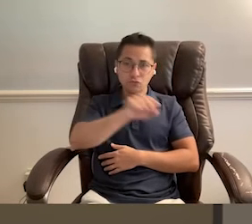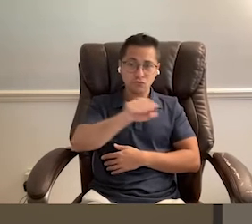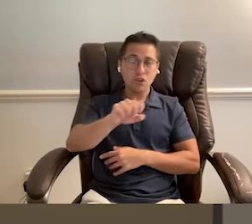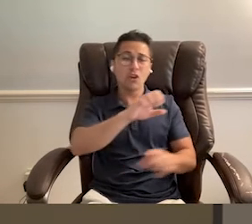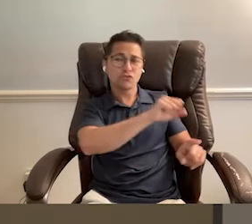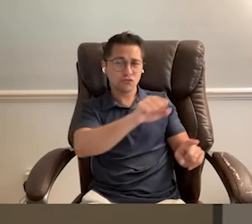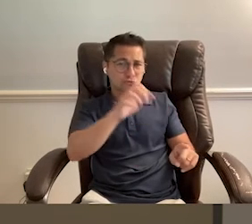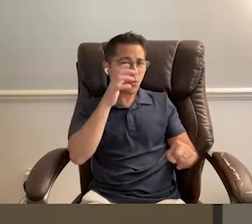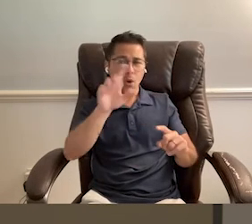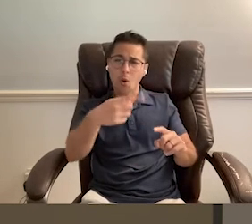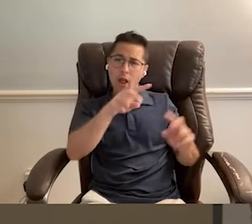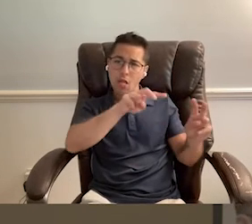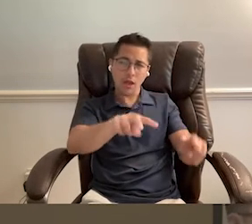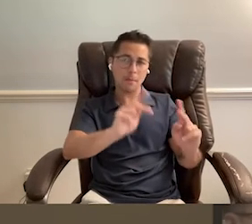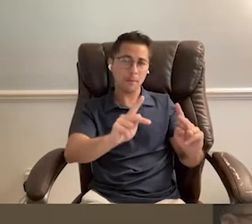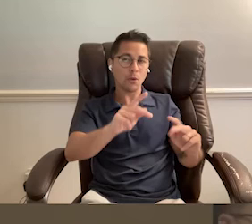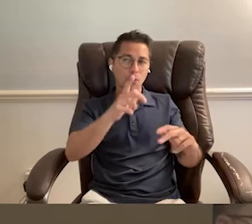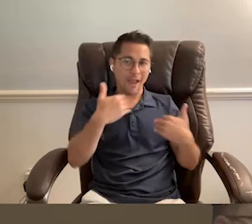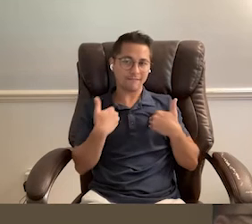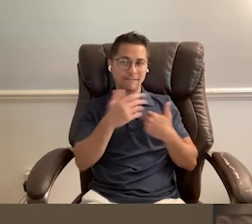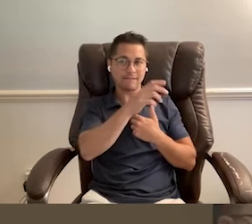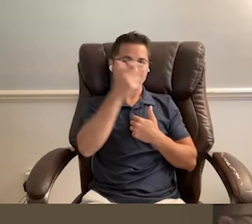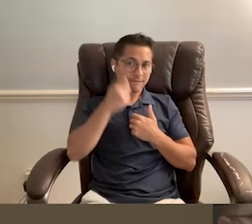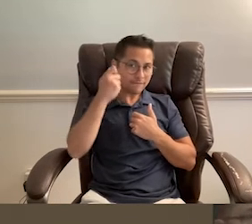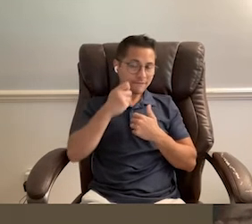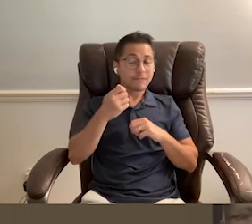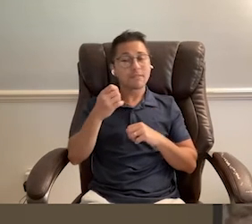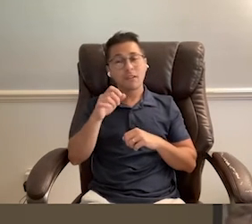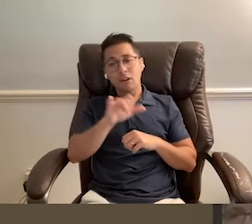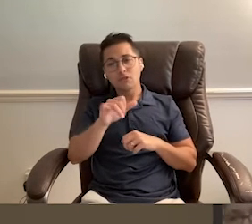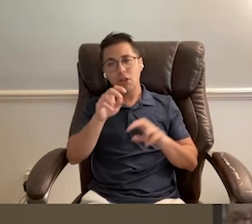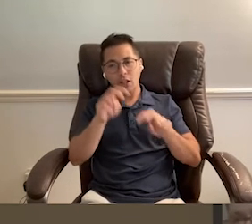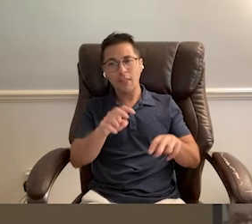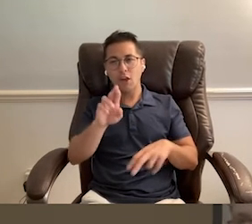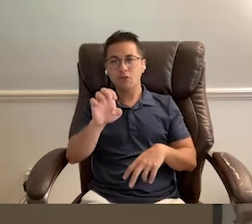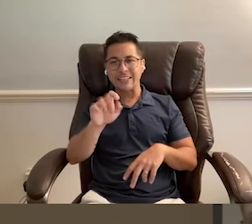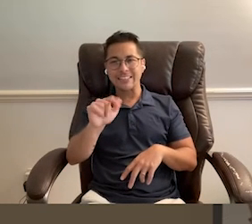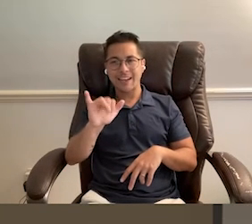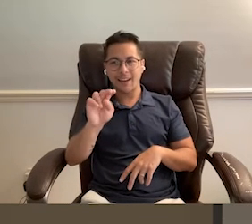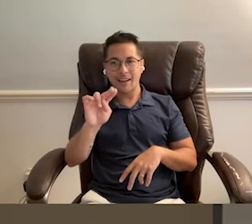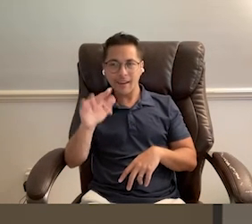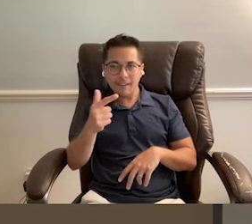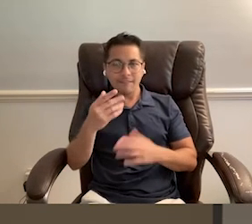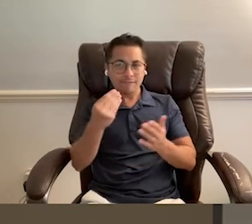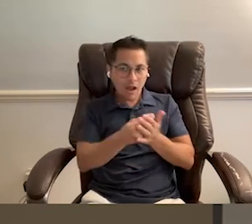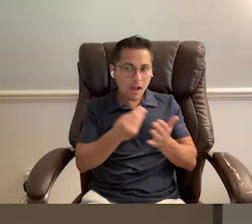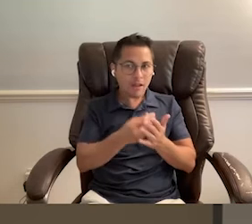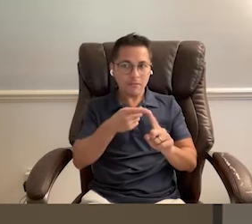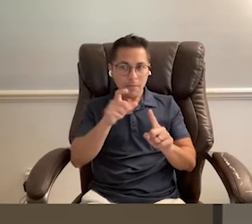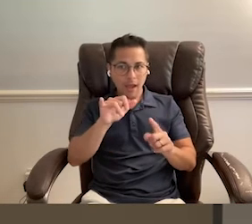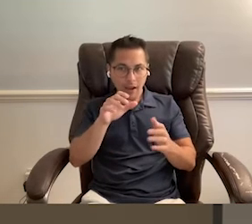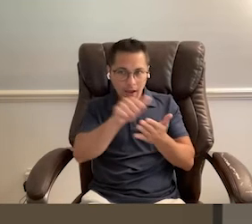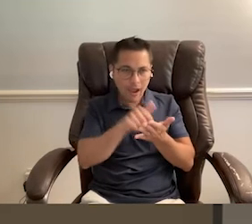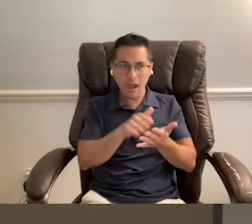on SSI, and they're really looking if you're retaining funds out of your ABLE account, what you're retaining those funds for, because they want to make sure it's not